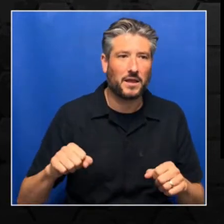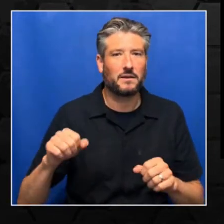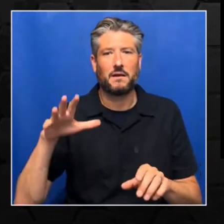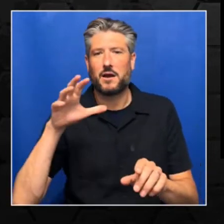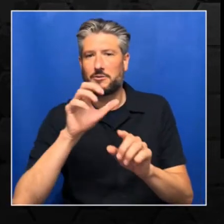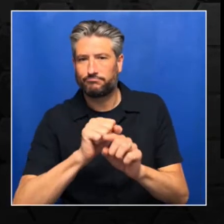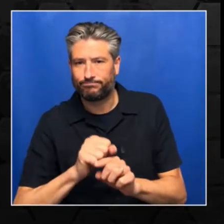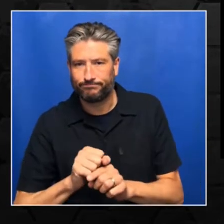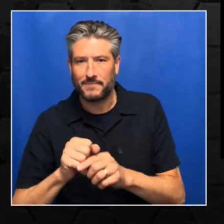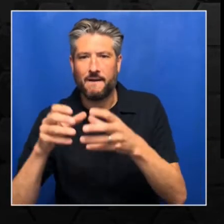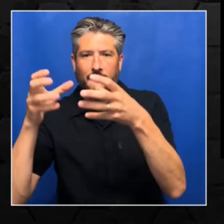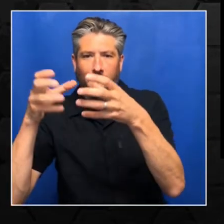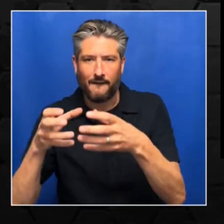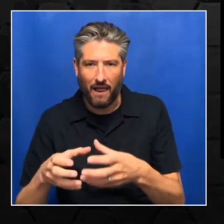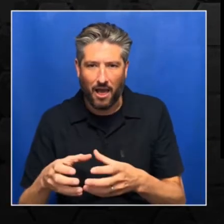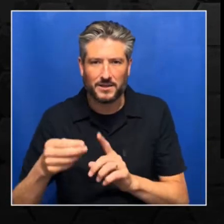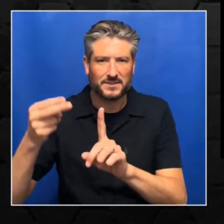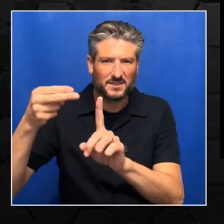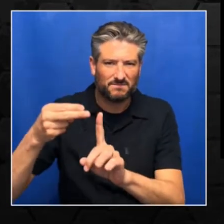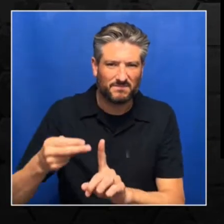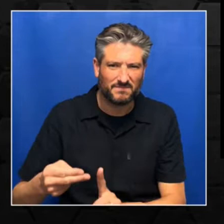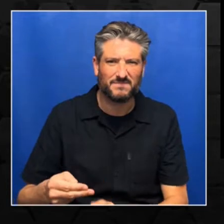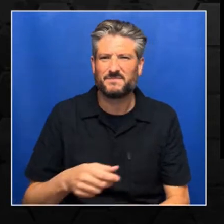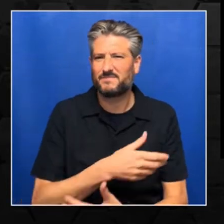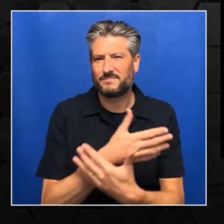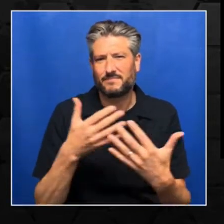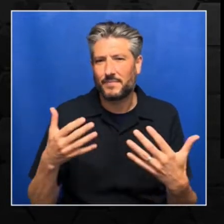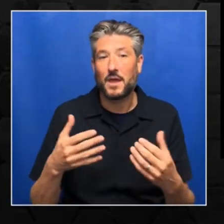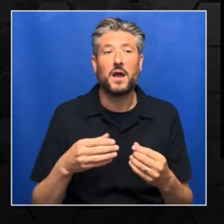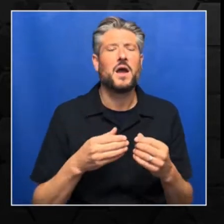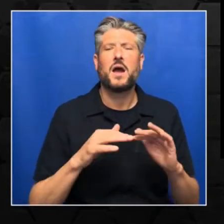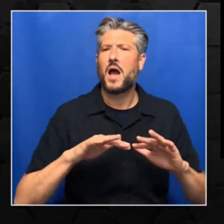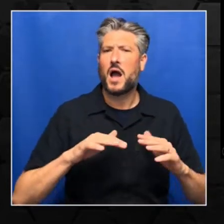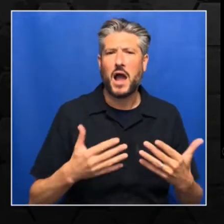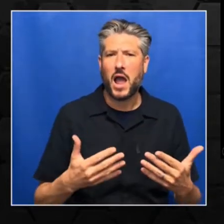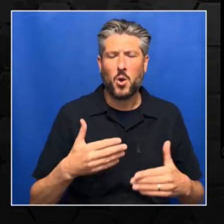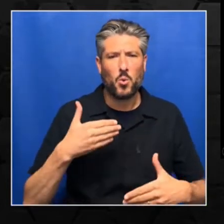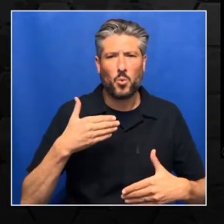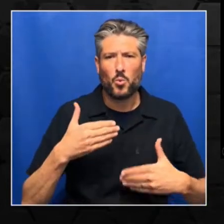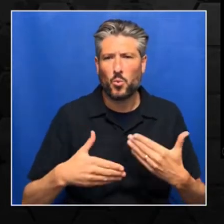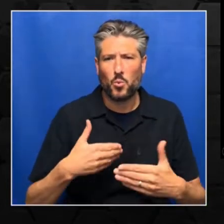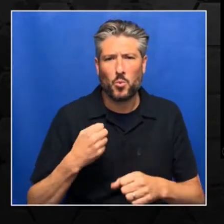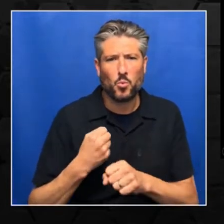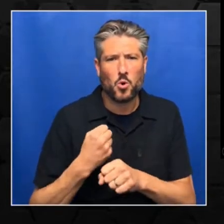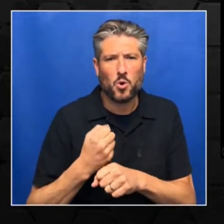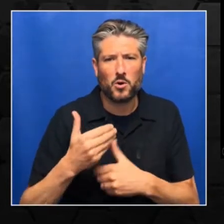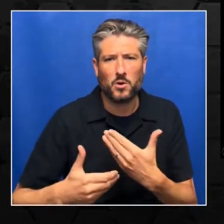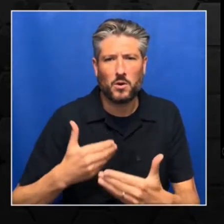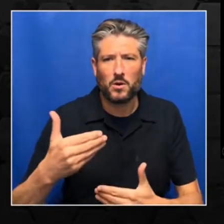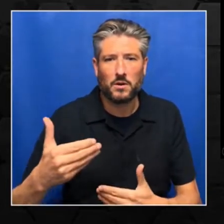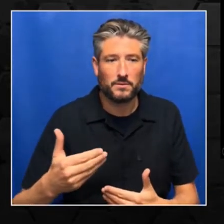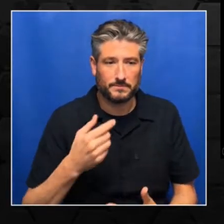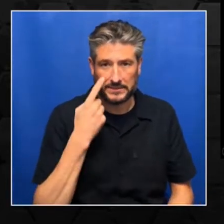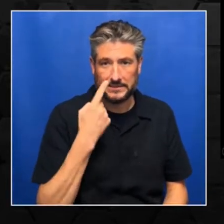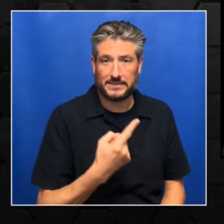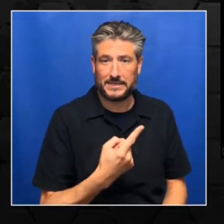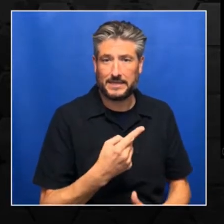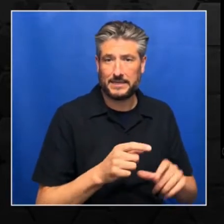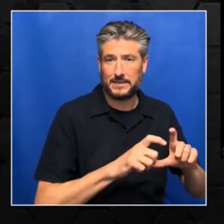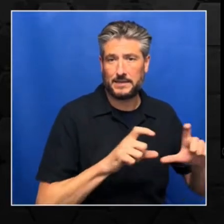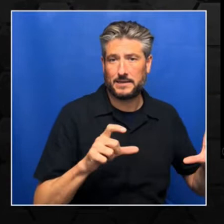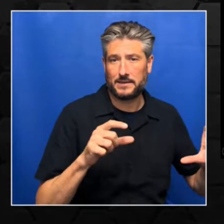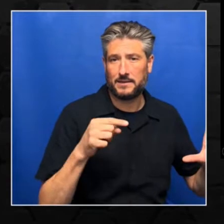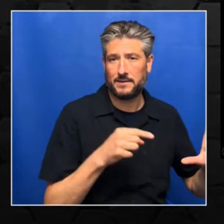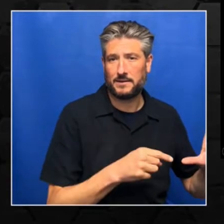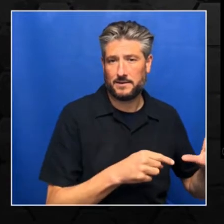And last but not least, how does it work? So over there, the bottom of the screen, it gives you an indication of how AutoML